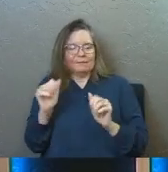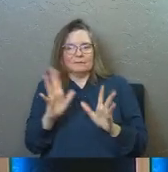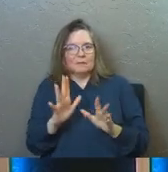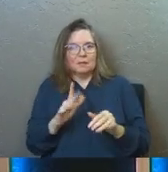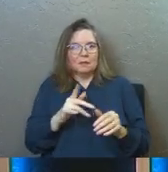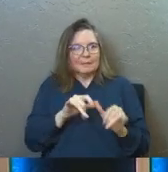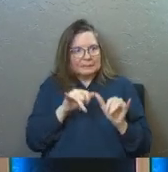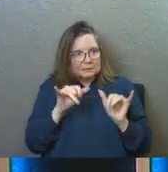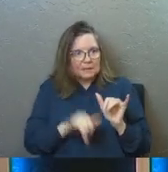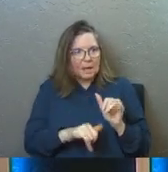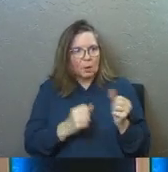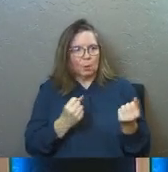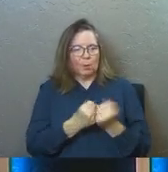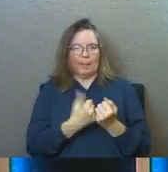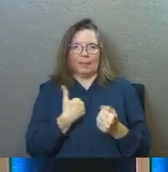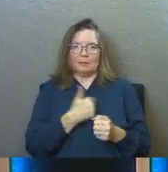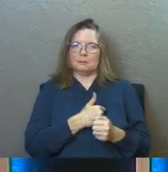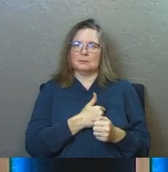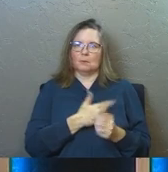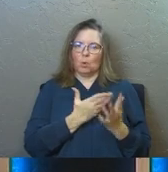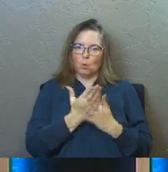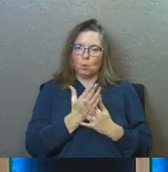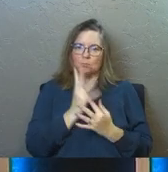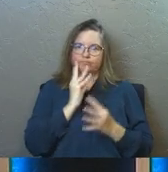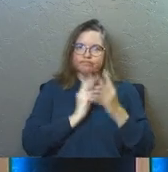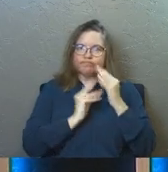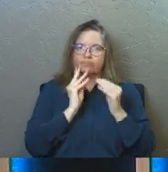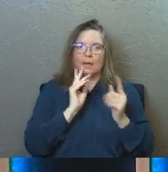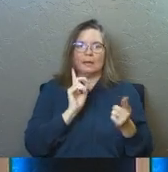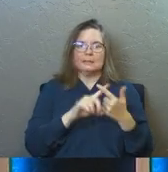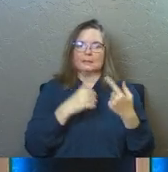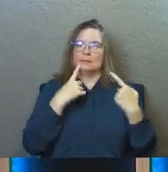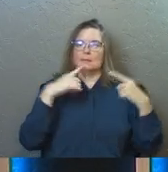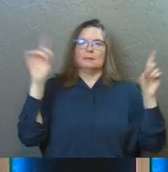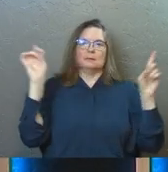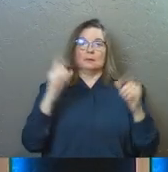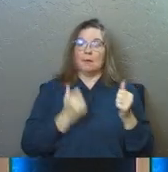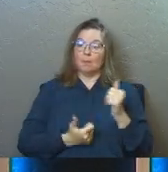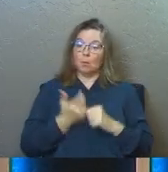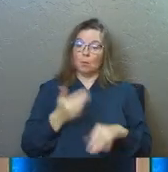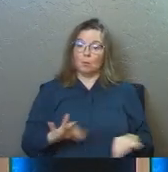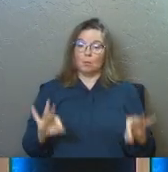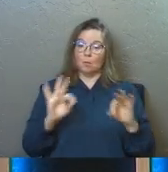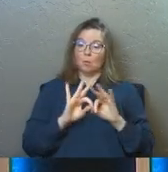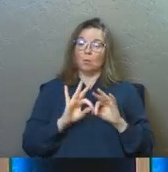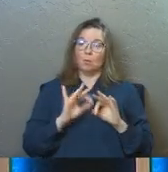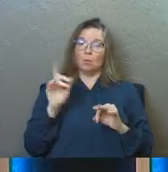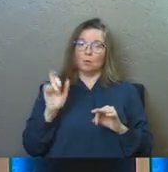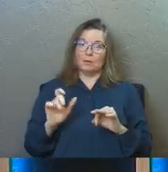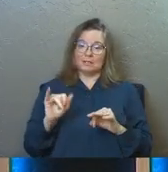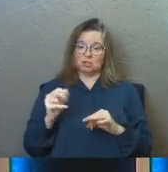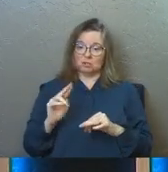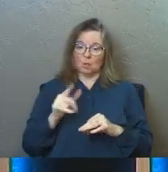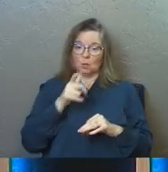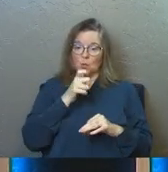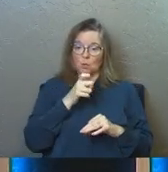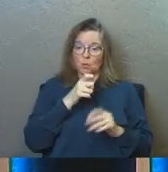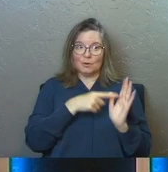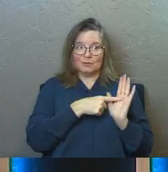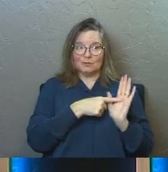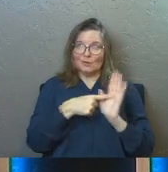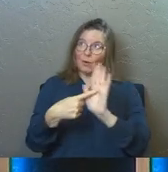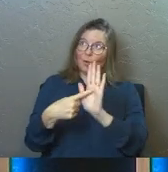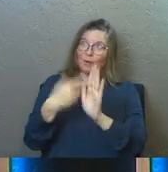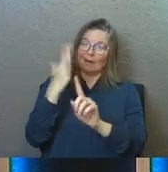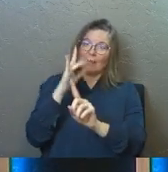things are gonna be all right, but they stand with us through it until it is. And most importantly, we need those Jonathans who are going to point us